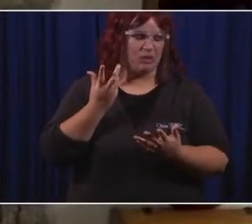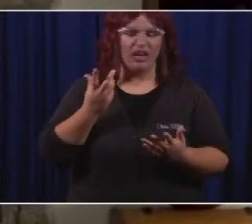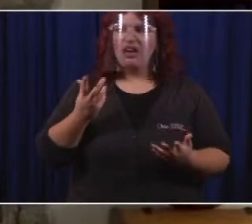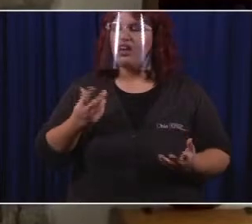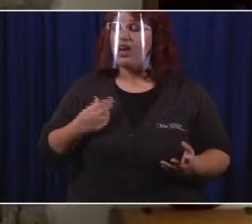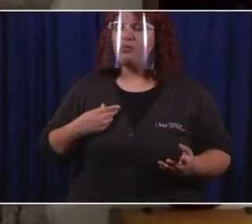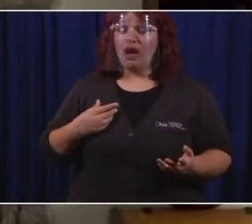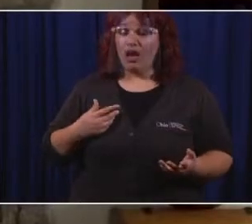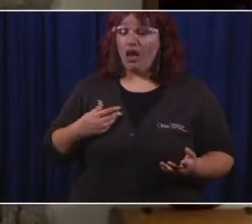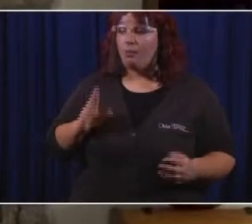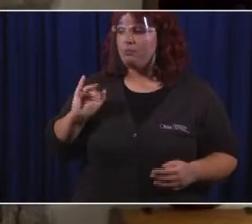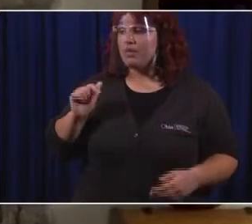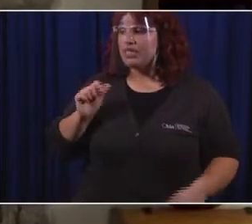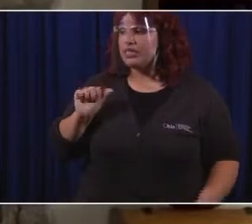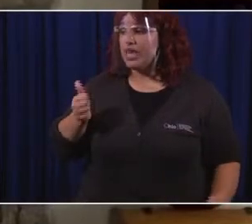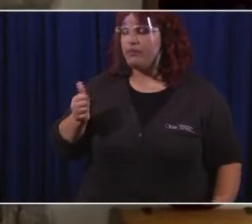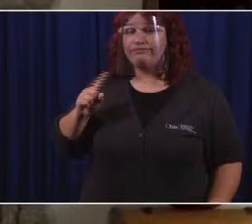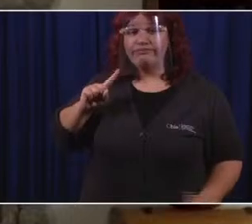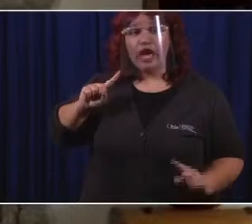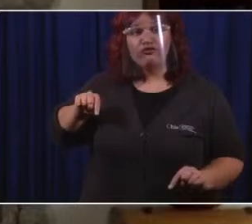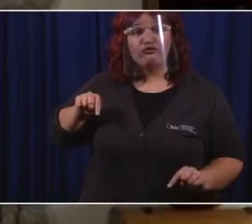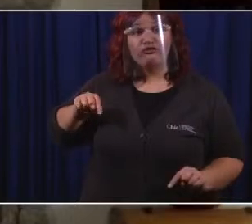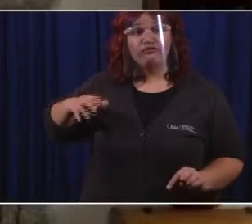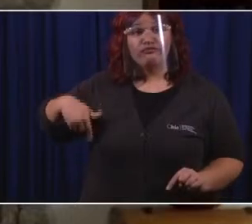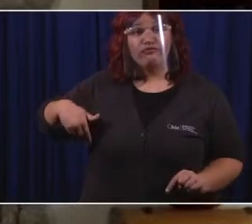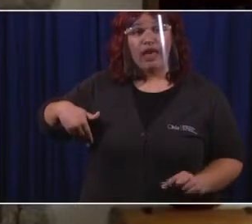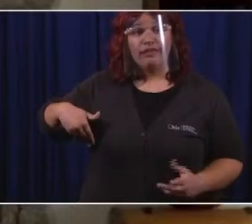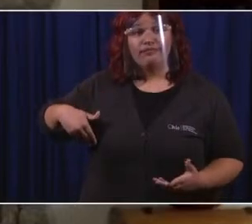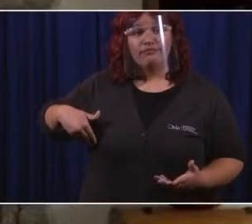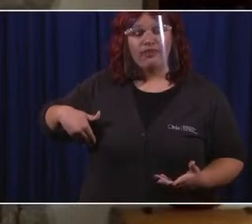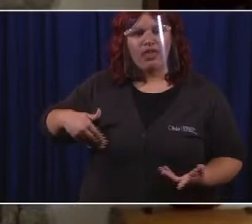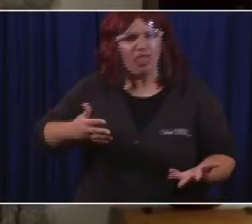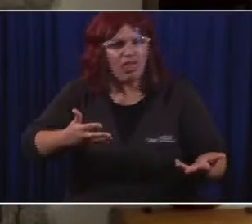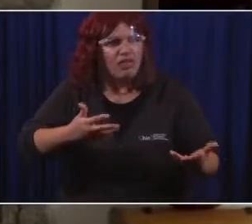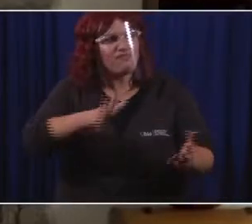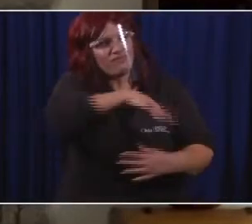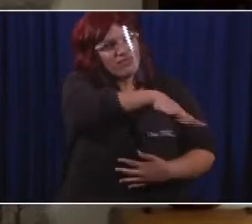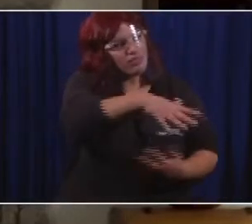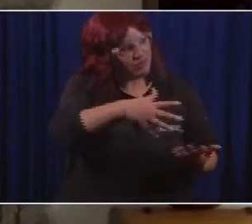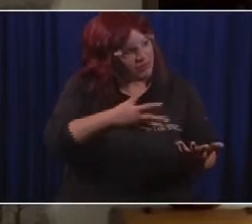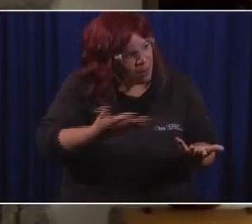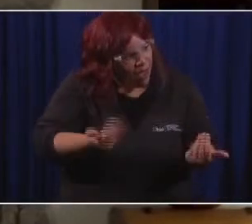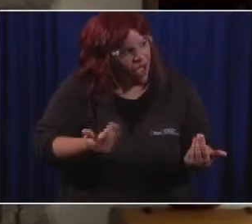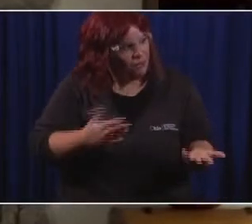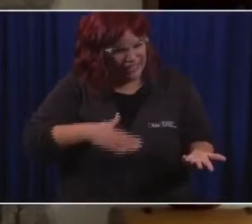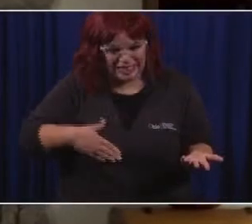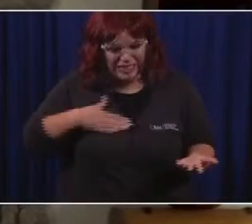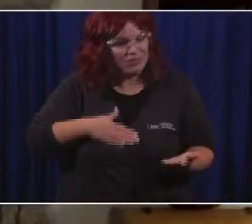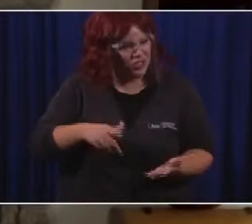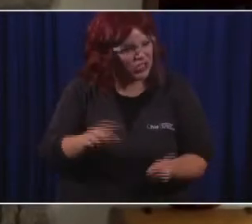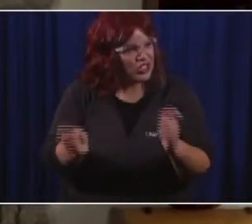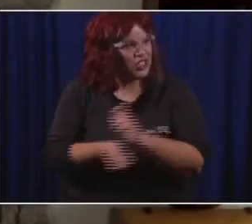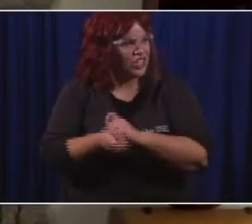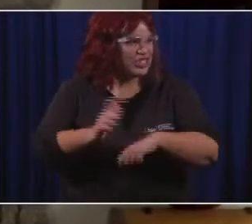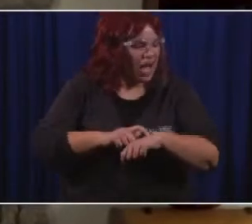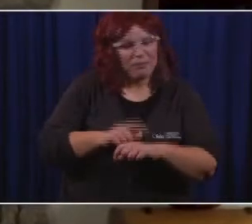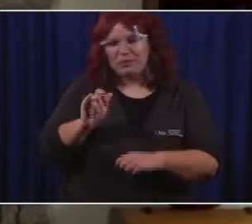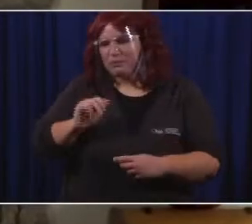Ten. Would you reach out on their behalf? Have you been approached about doing so? Does this worry you?